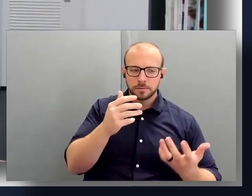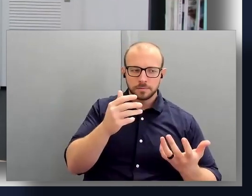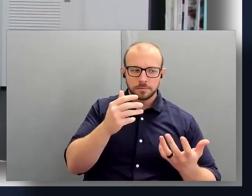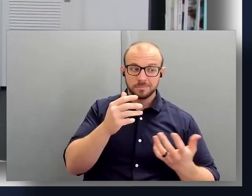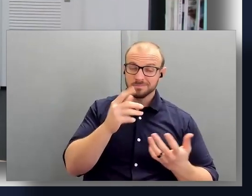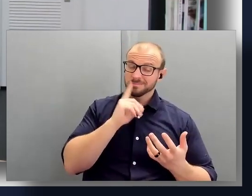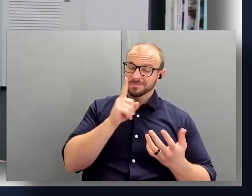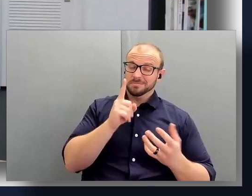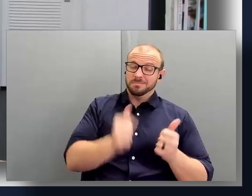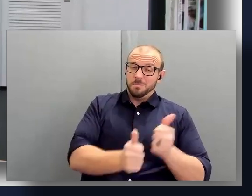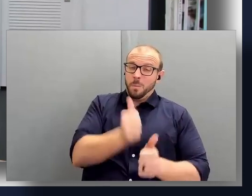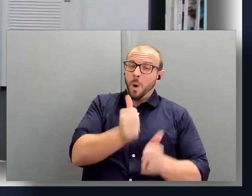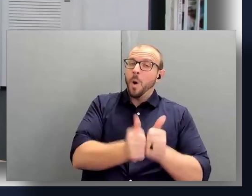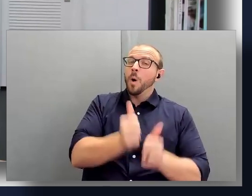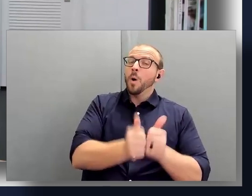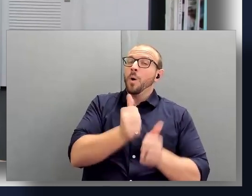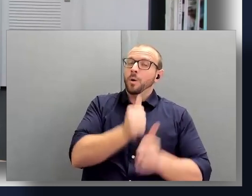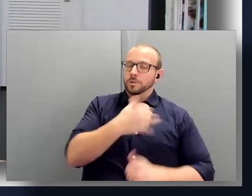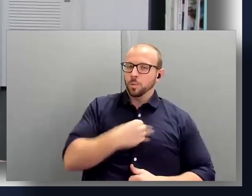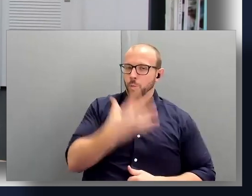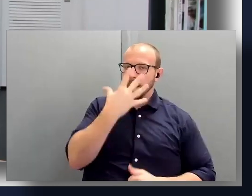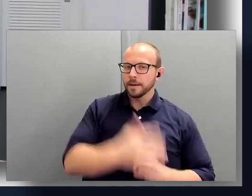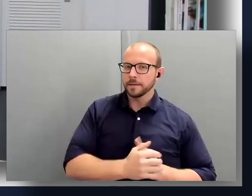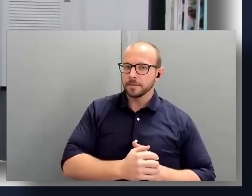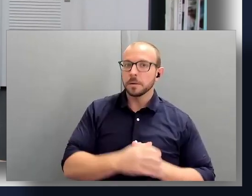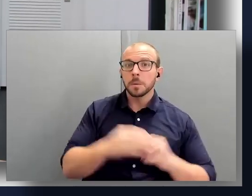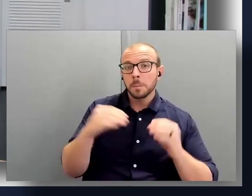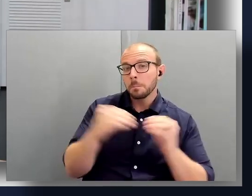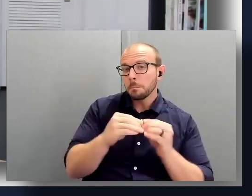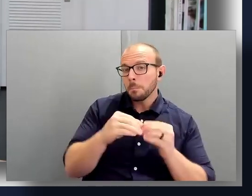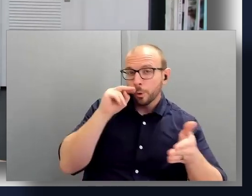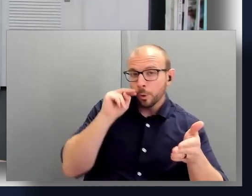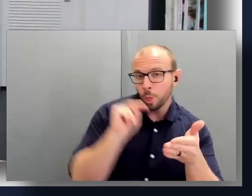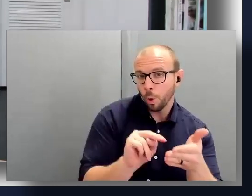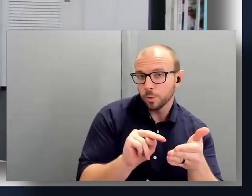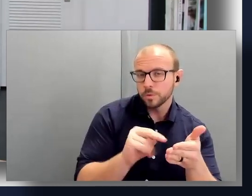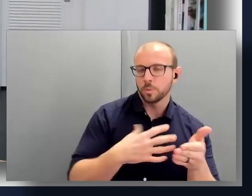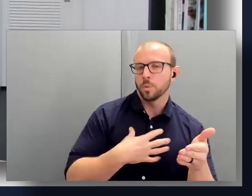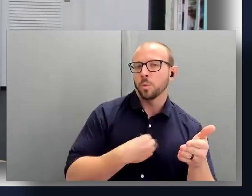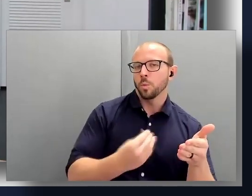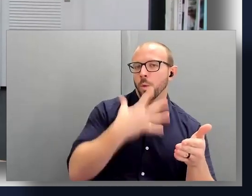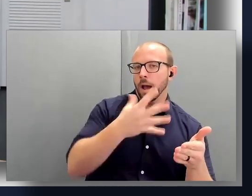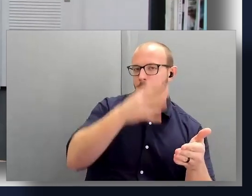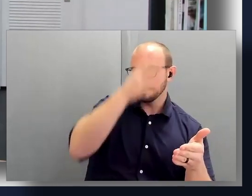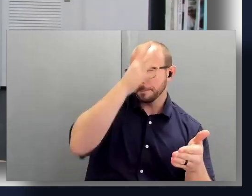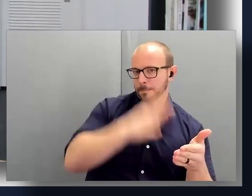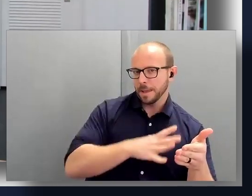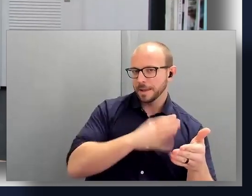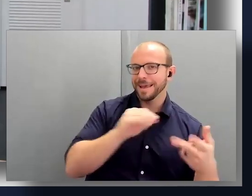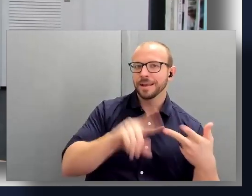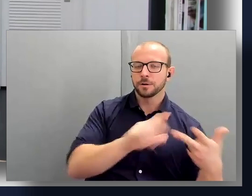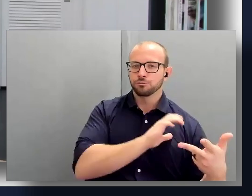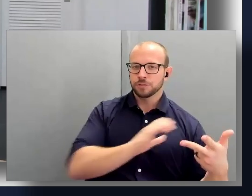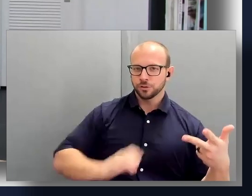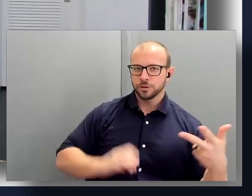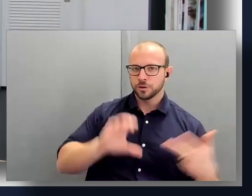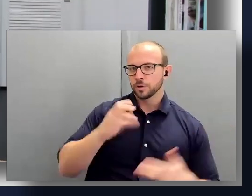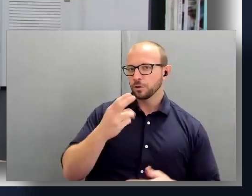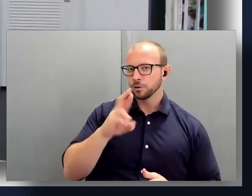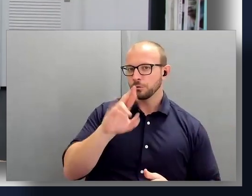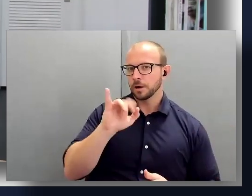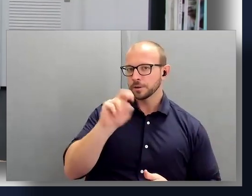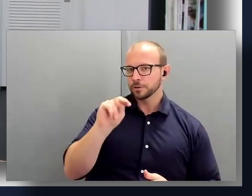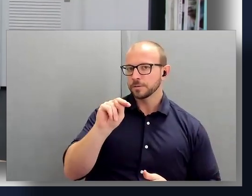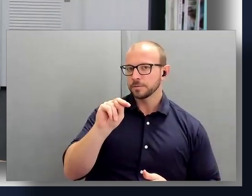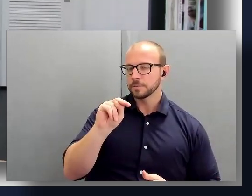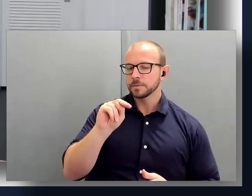is overwhelmingly whites. And if you look closer, it tends to be white men and Christians. And